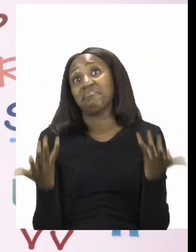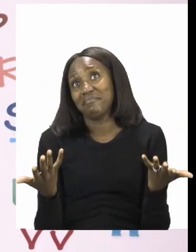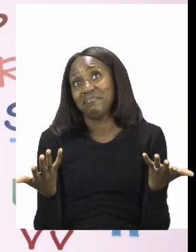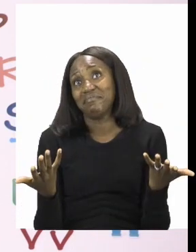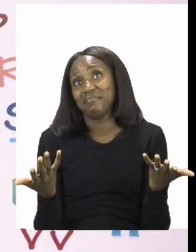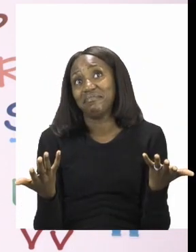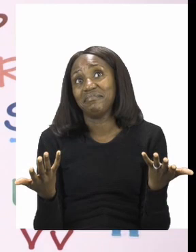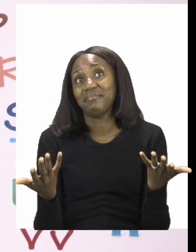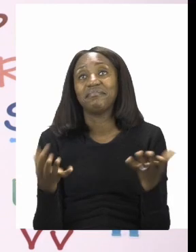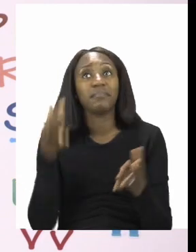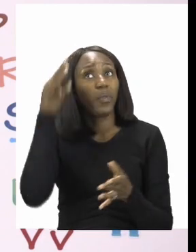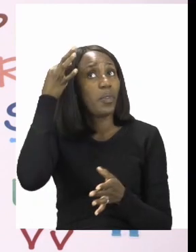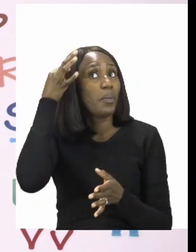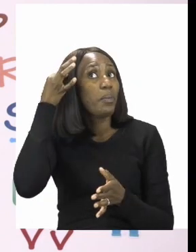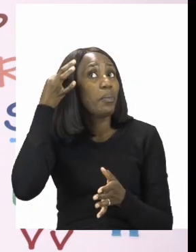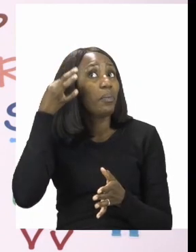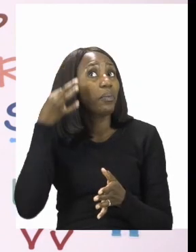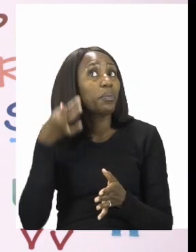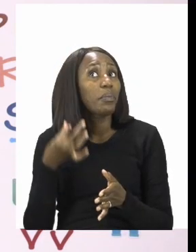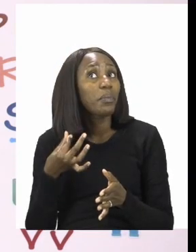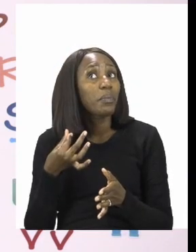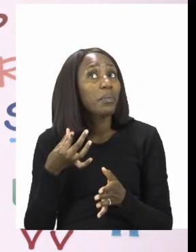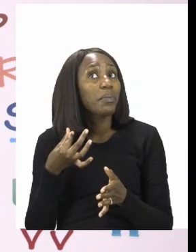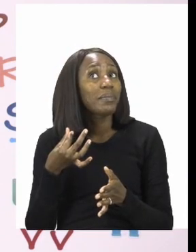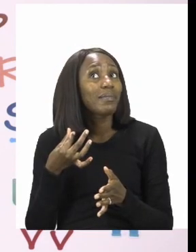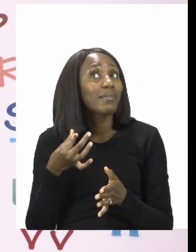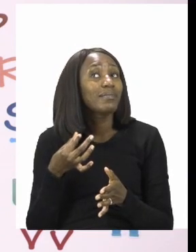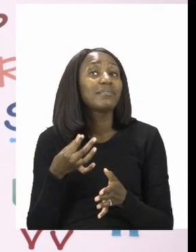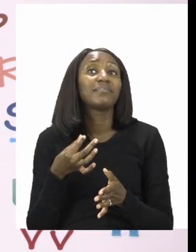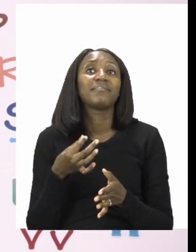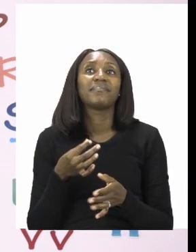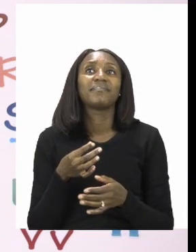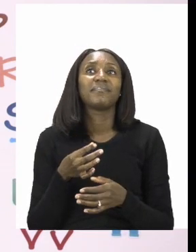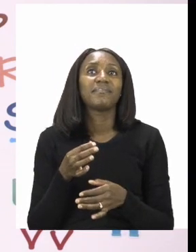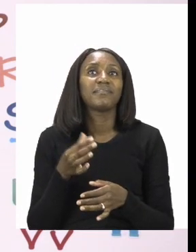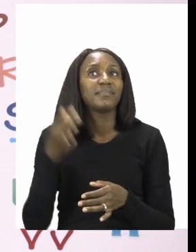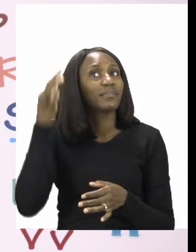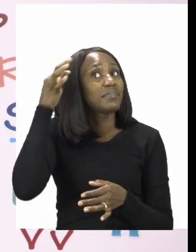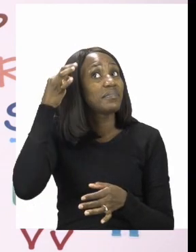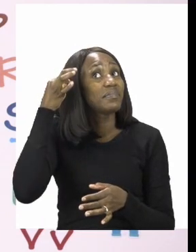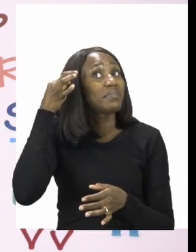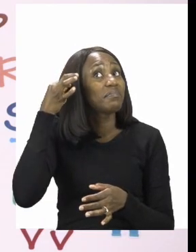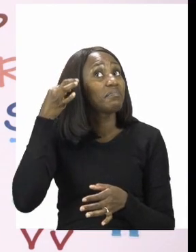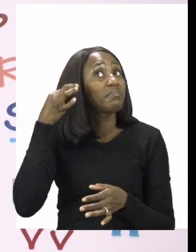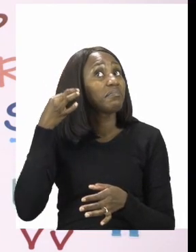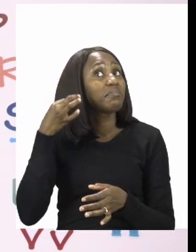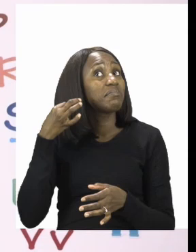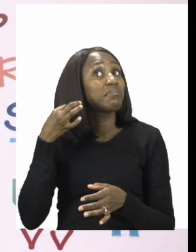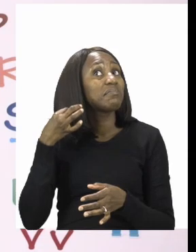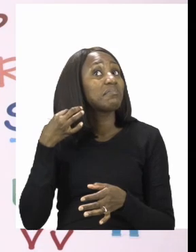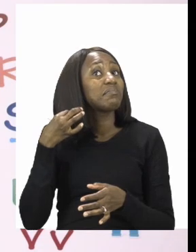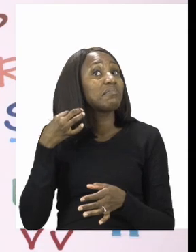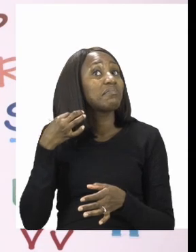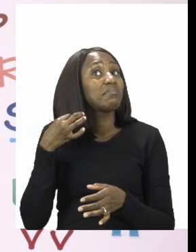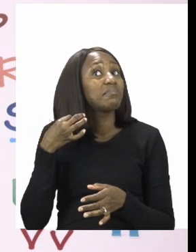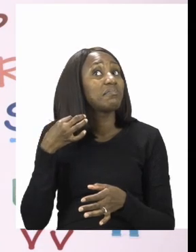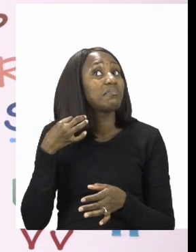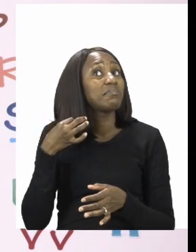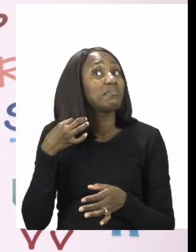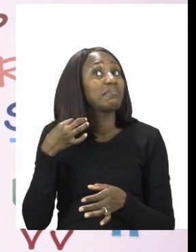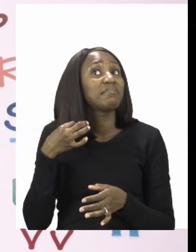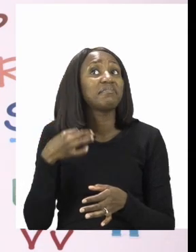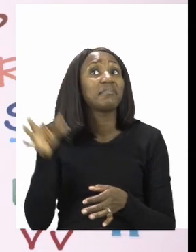We call this hair. Everyone, touch your hair.